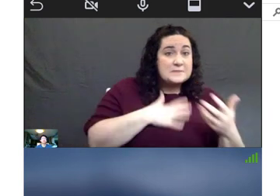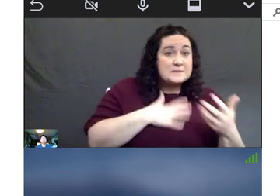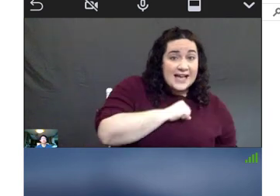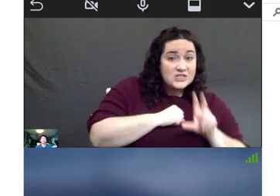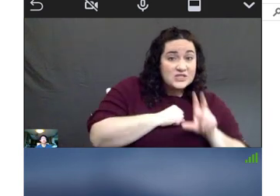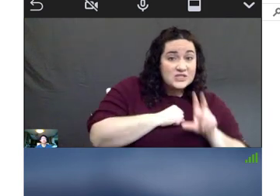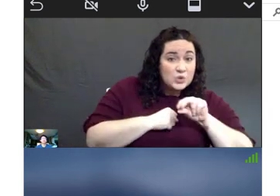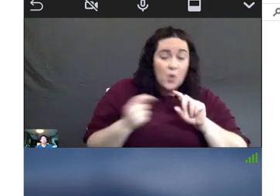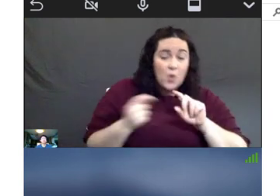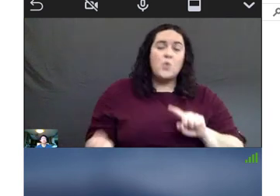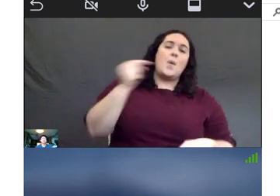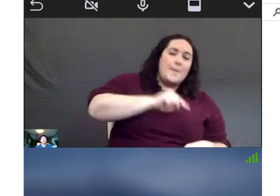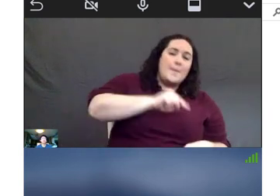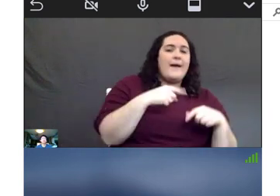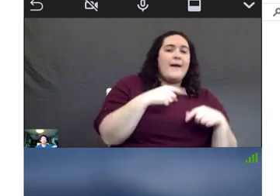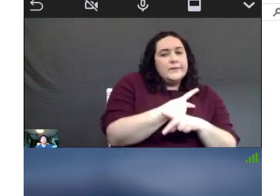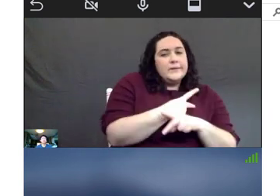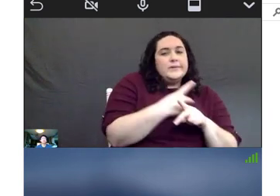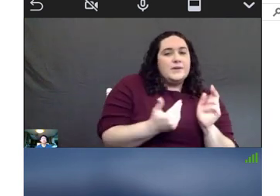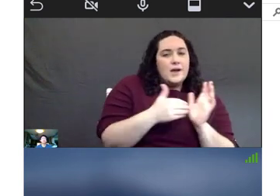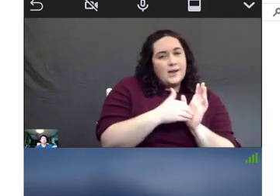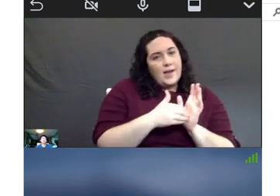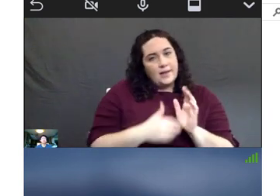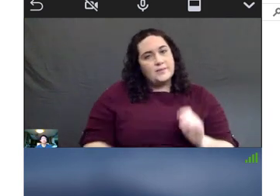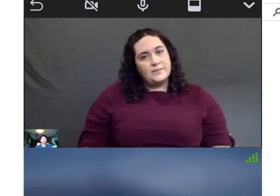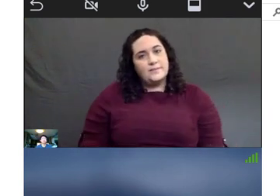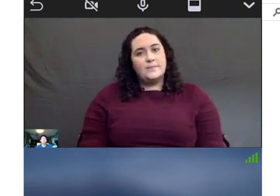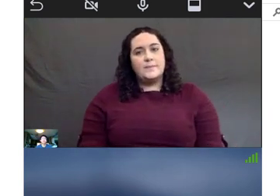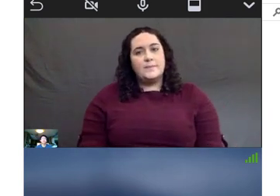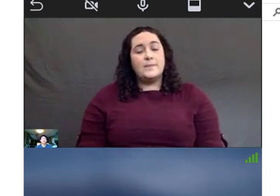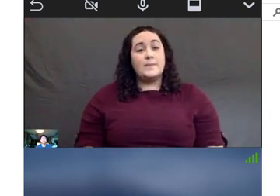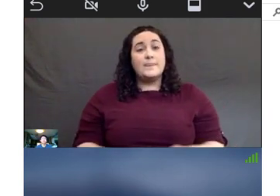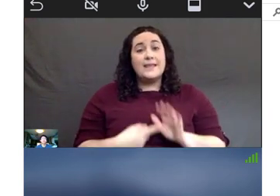problems, I think there's one or two where this is the case.